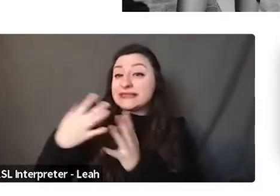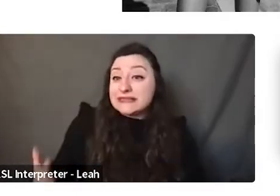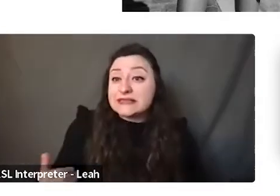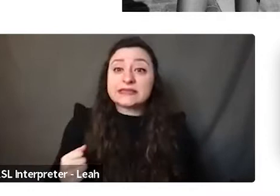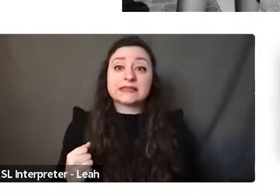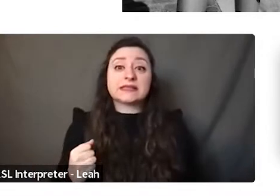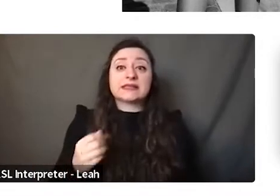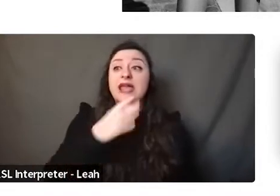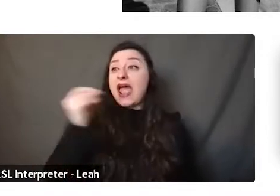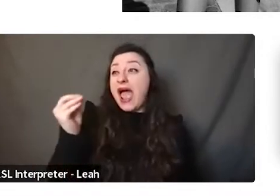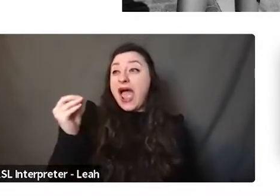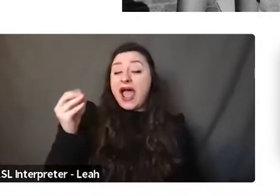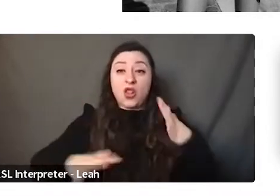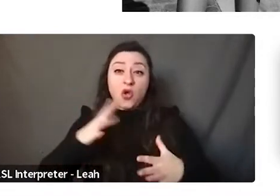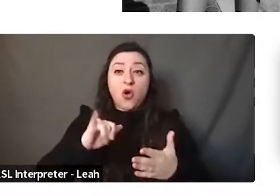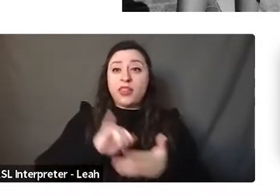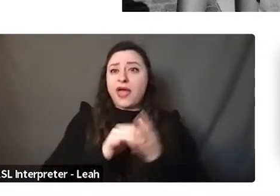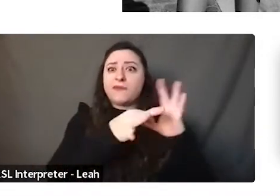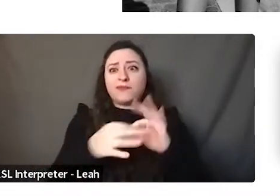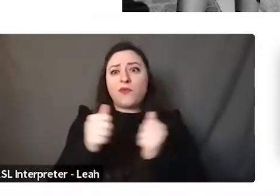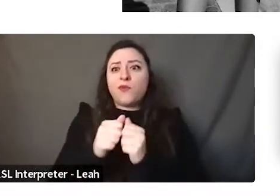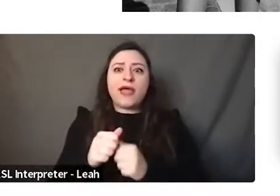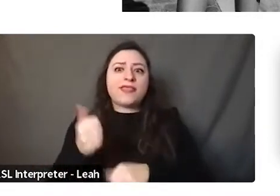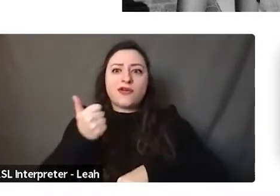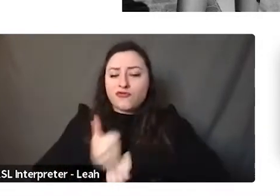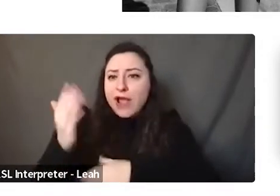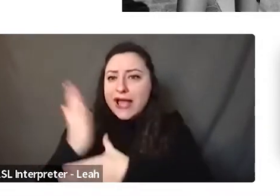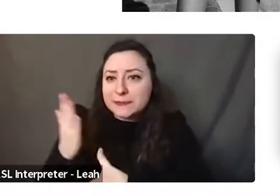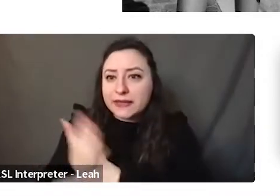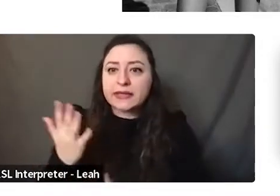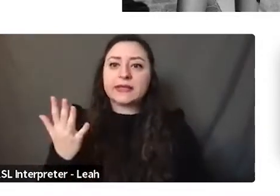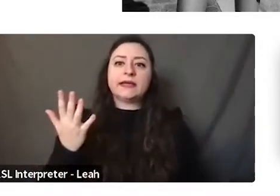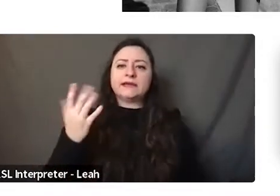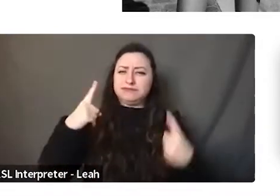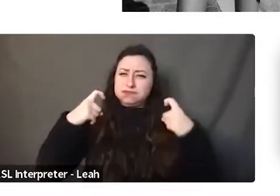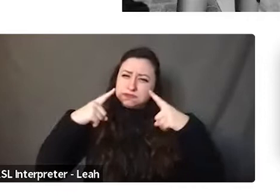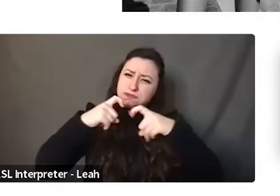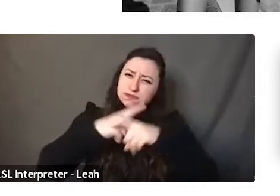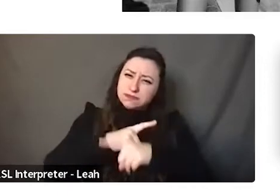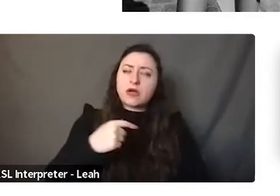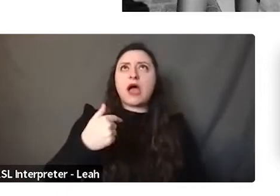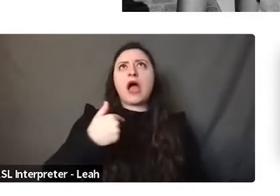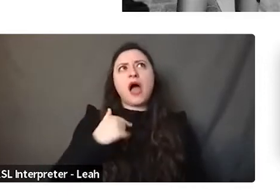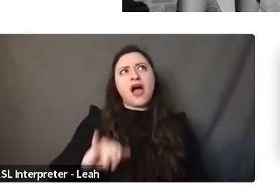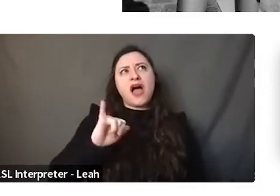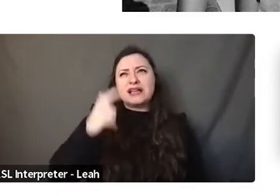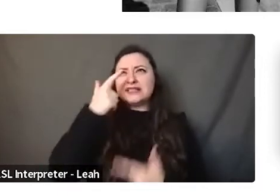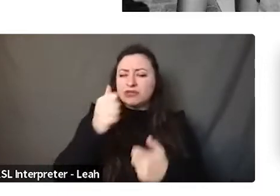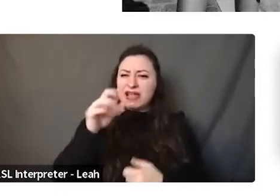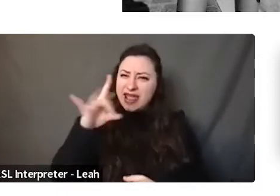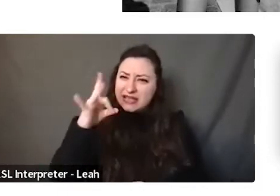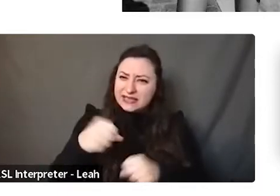consent to sexual harassment, right? There's so much complexity in all these issues. And I think it's so interesting that even 18 years